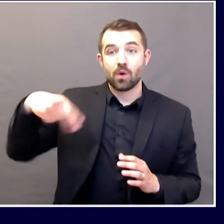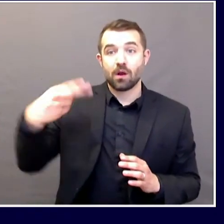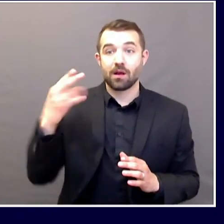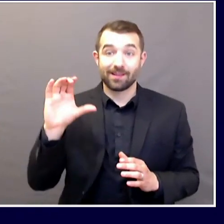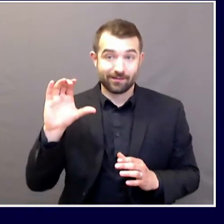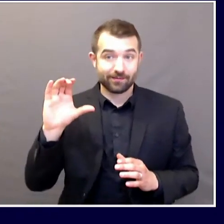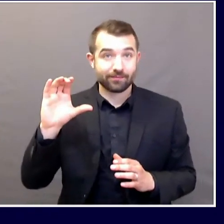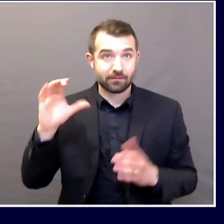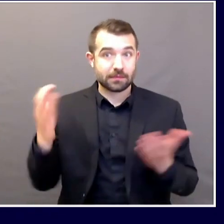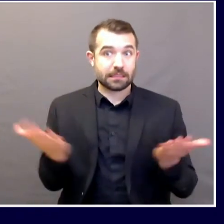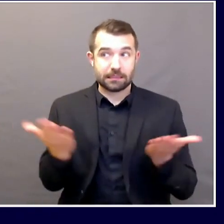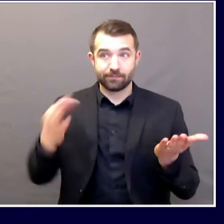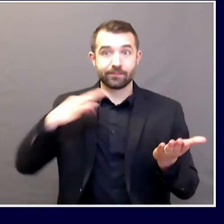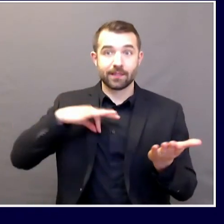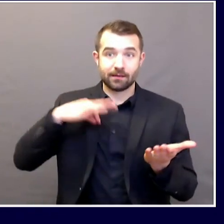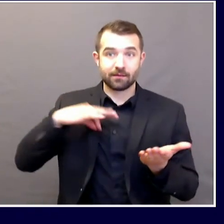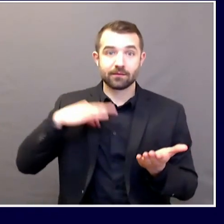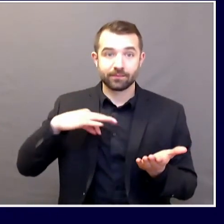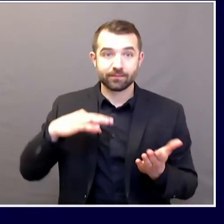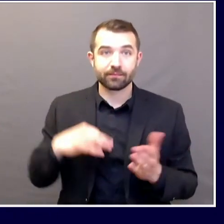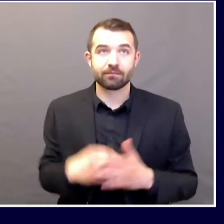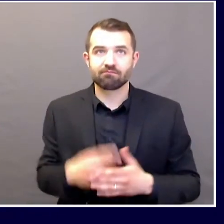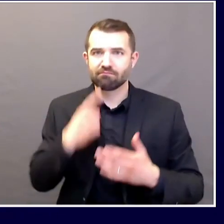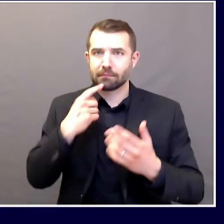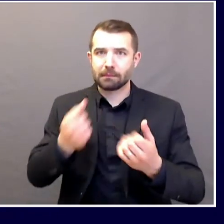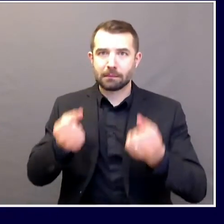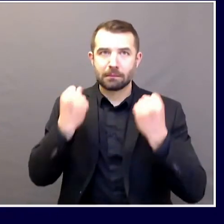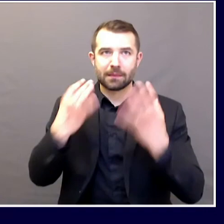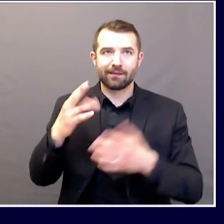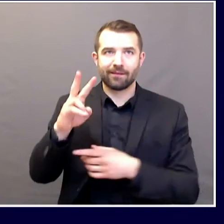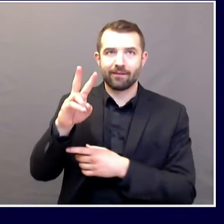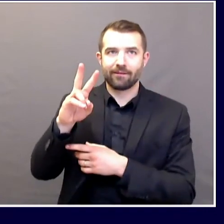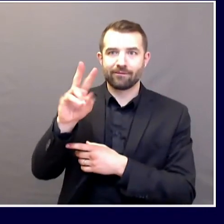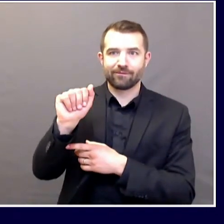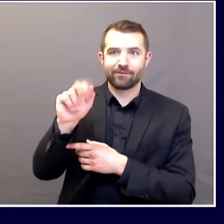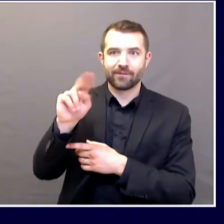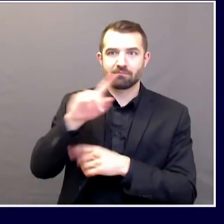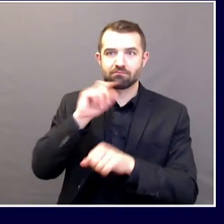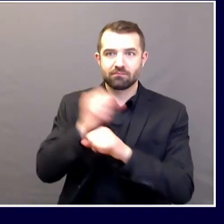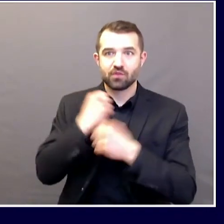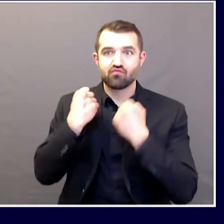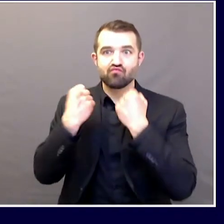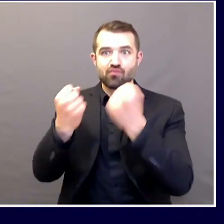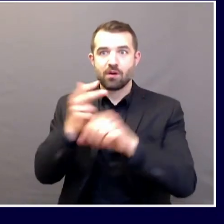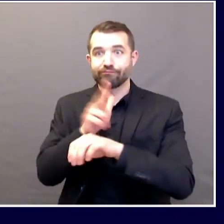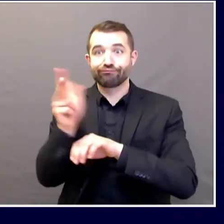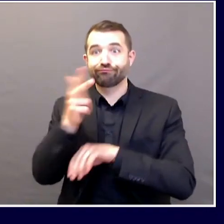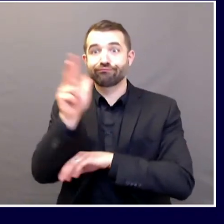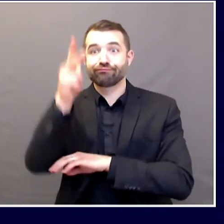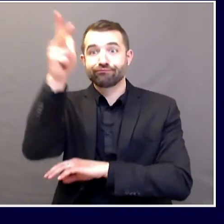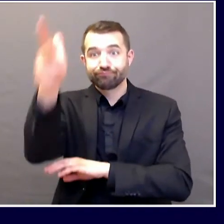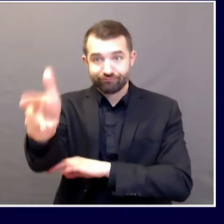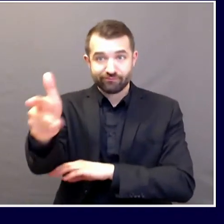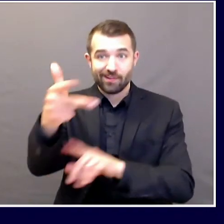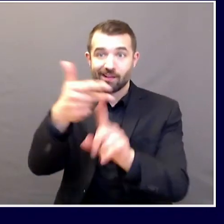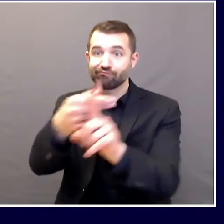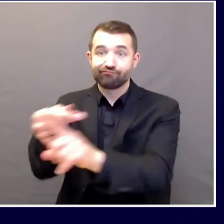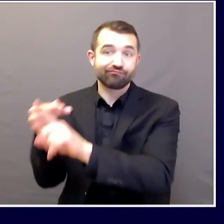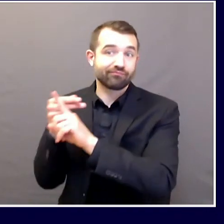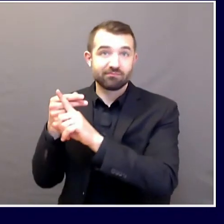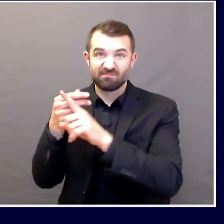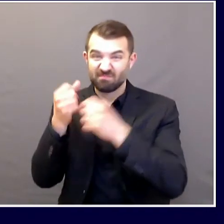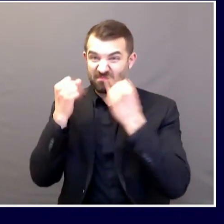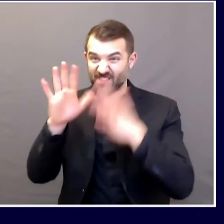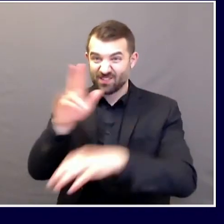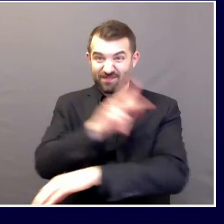that uses a fleet of mobile vans, and much of their patient population are seasonal agricultural workers. We've had